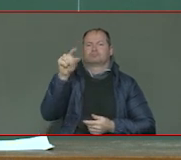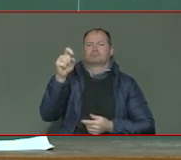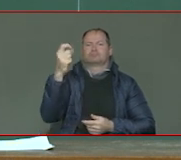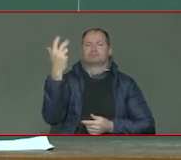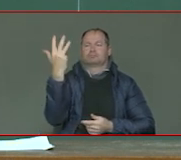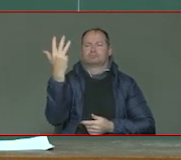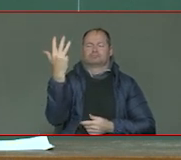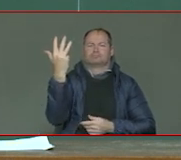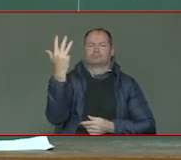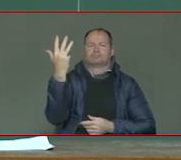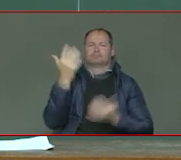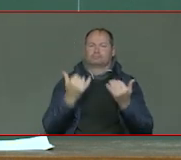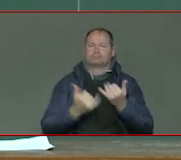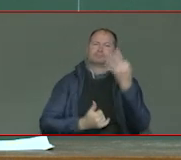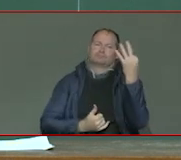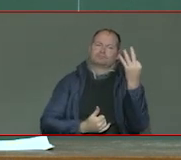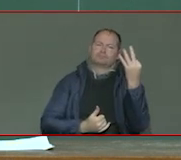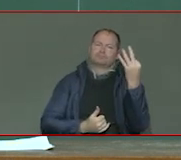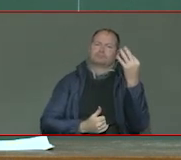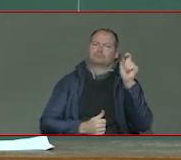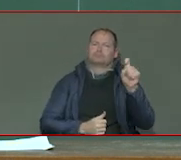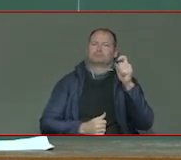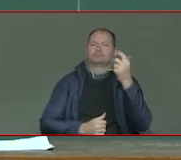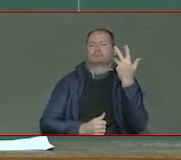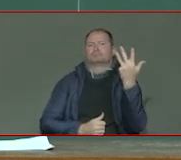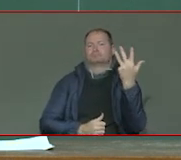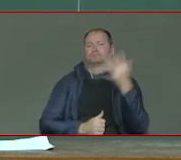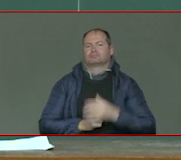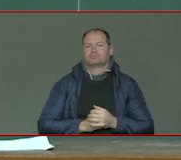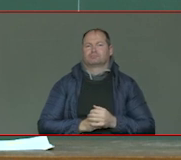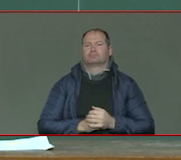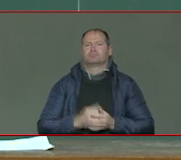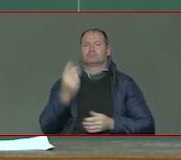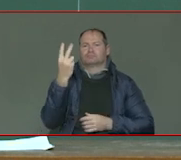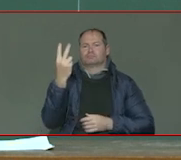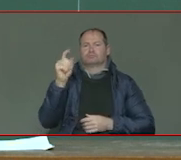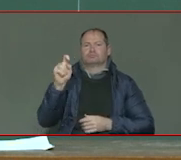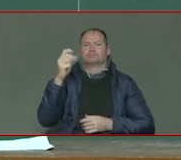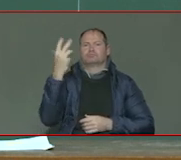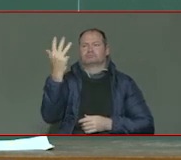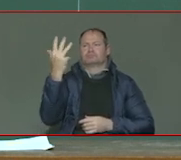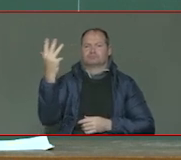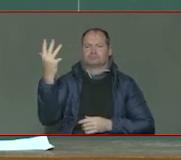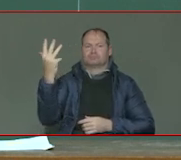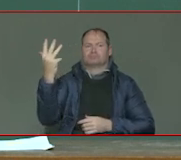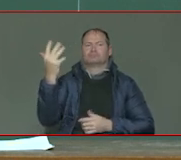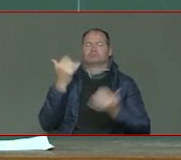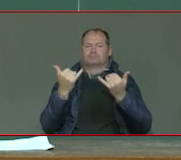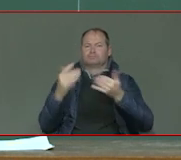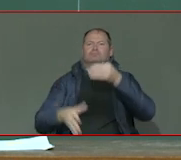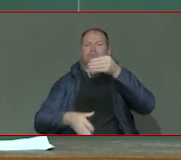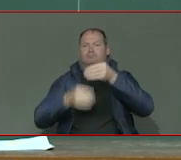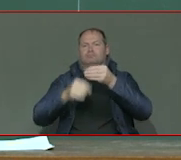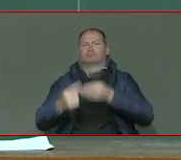this here becomes 3, 9. Is that clear? And if it's 2, 999, then I put 2,